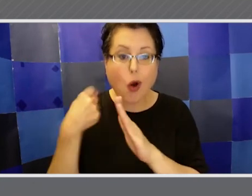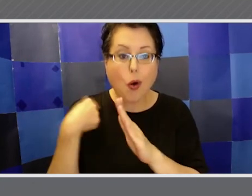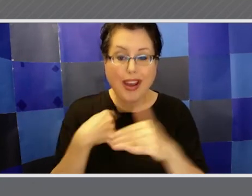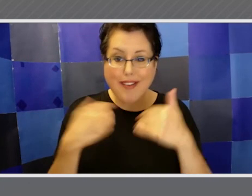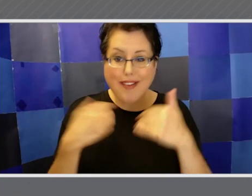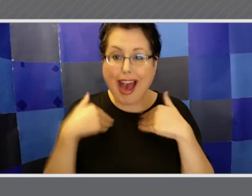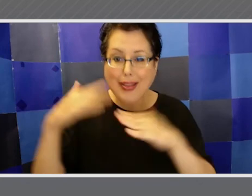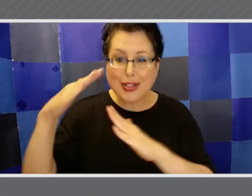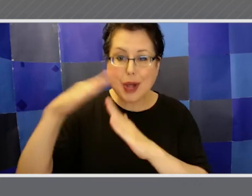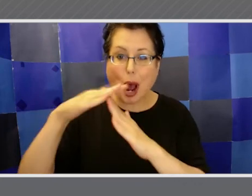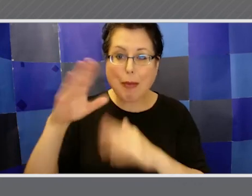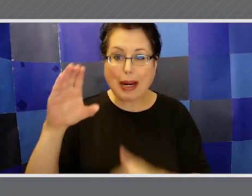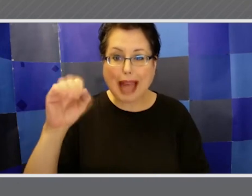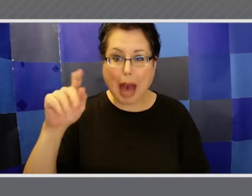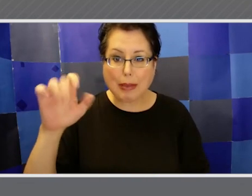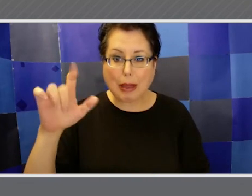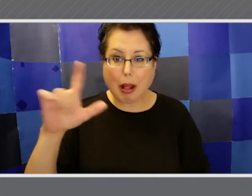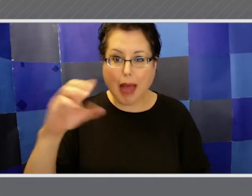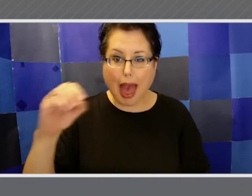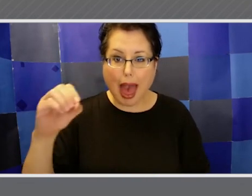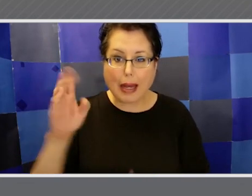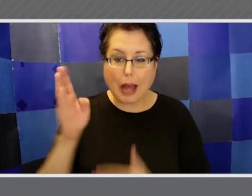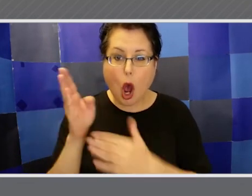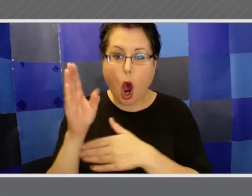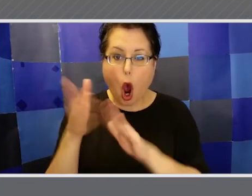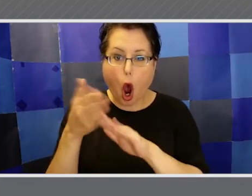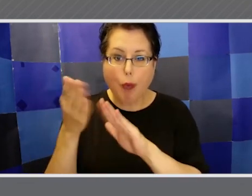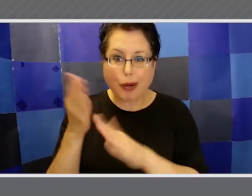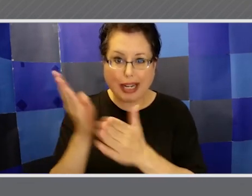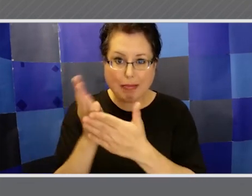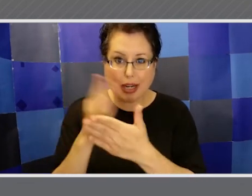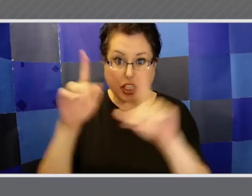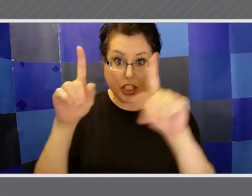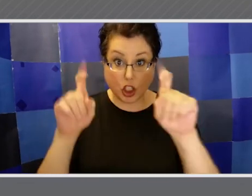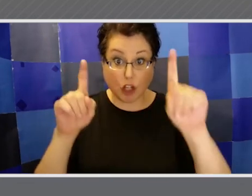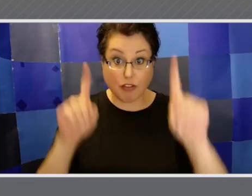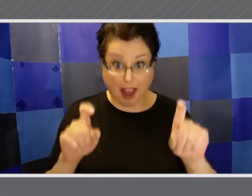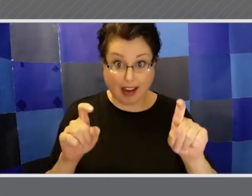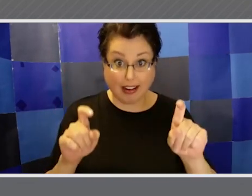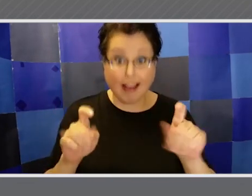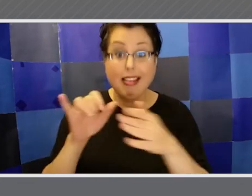the capital and operating budget survey. So the capital budget survey is first.